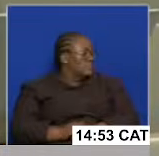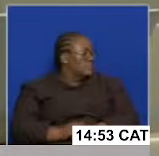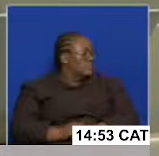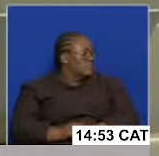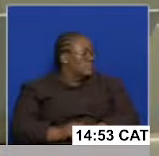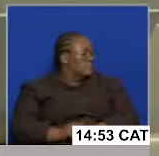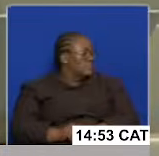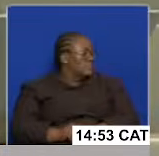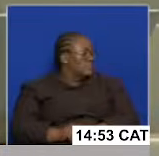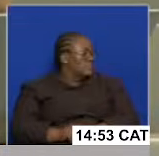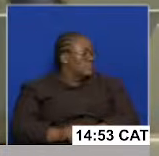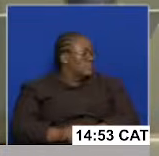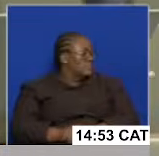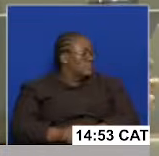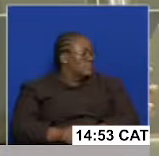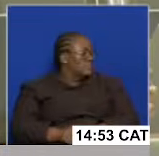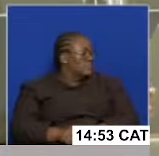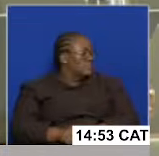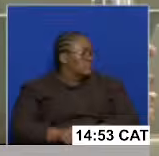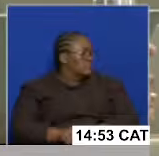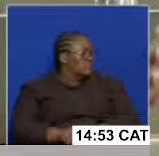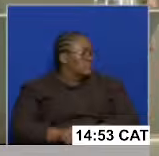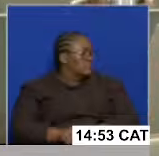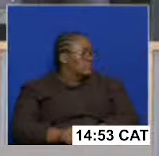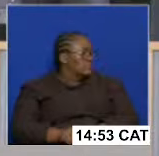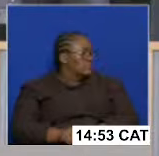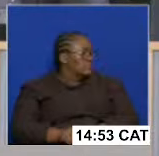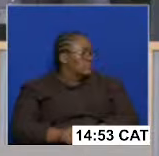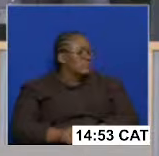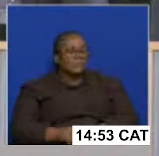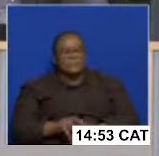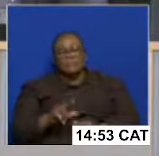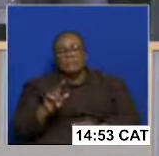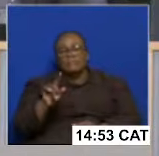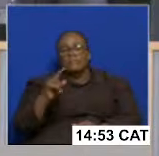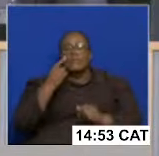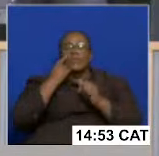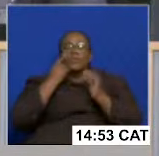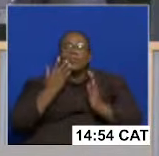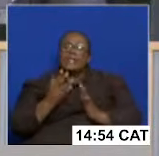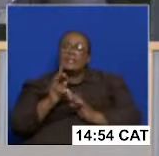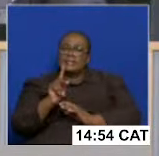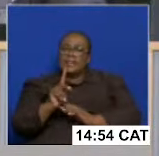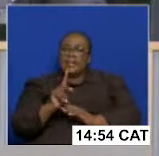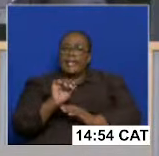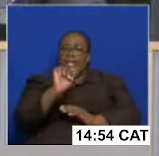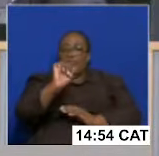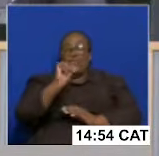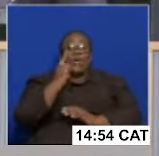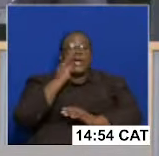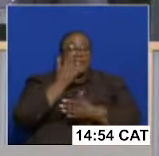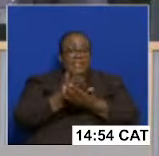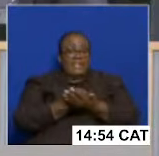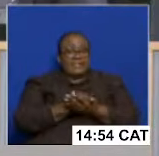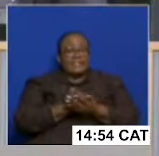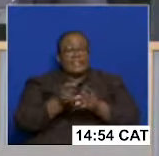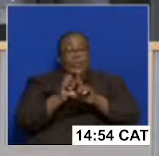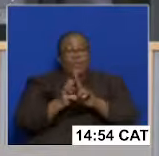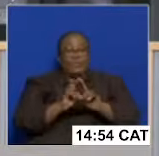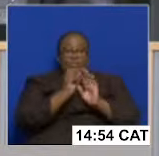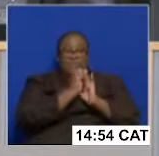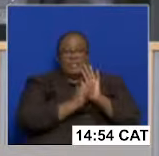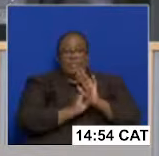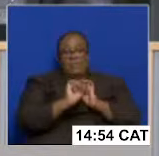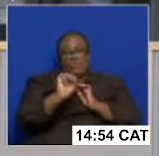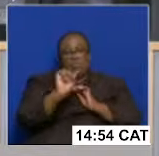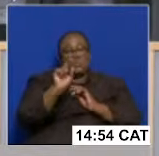Yes. Witness K, you said in your evidence, and I think in your statement, that,